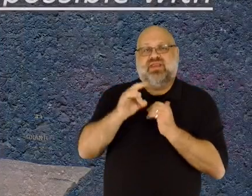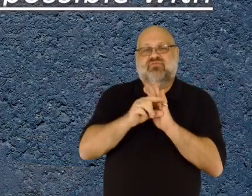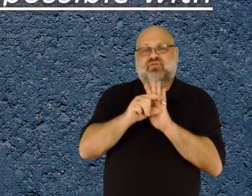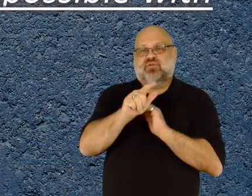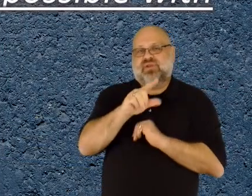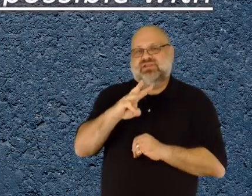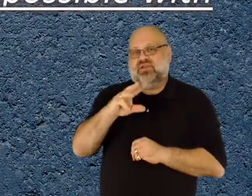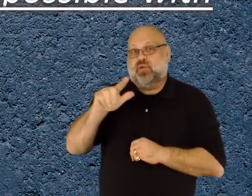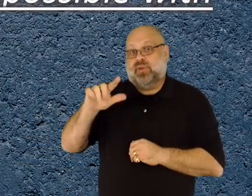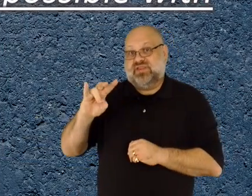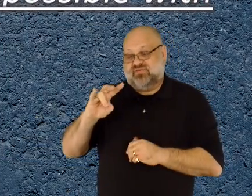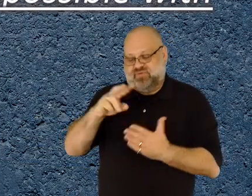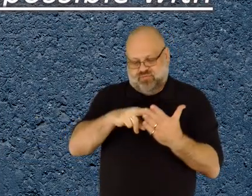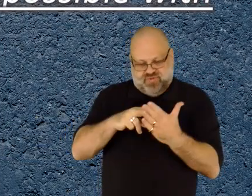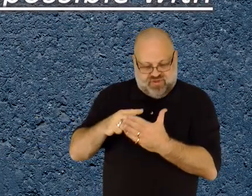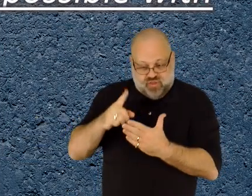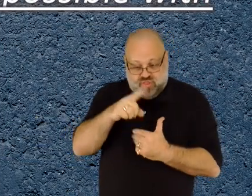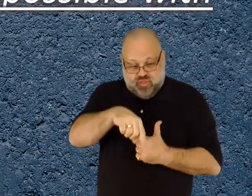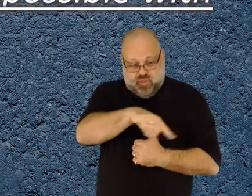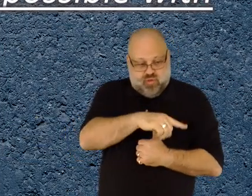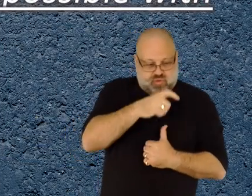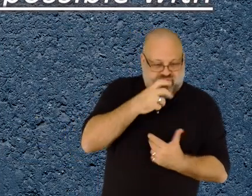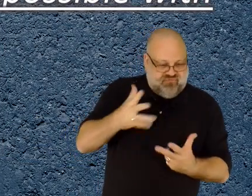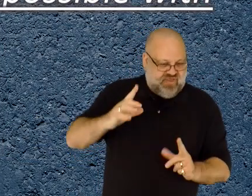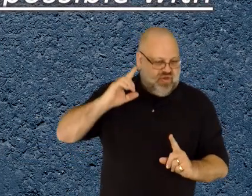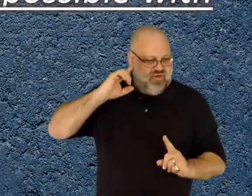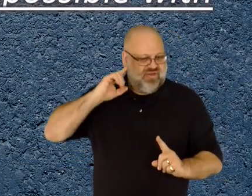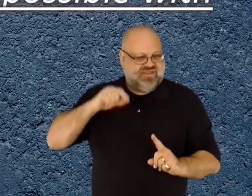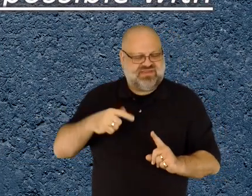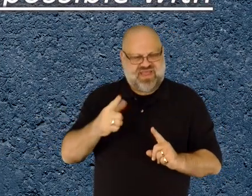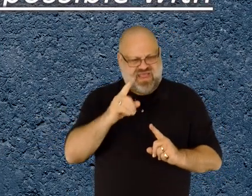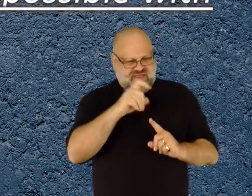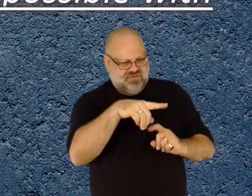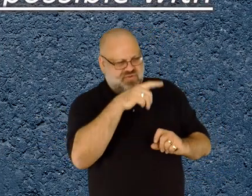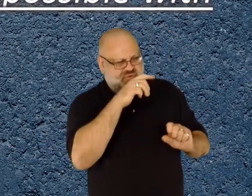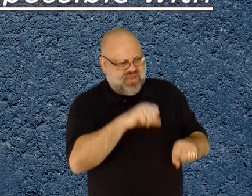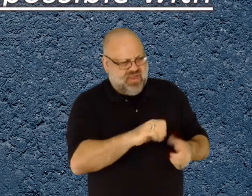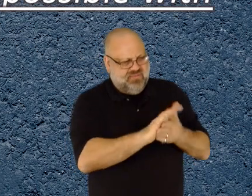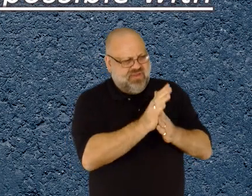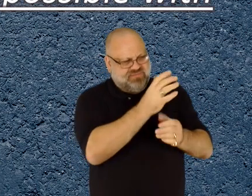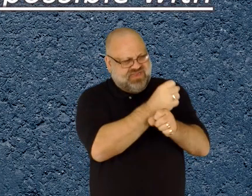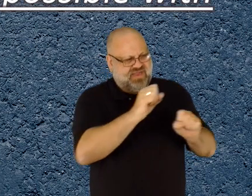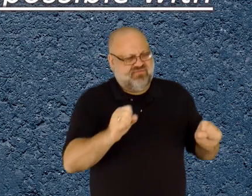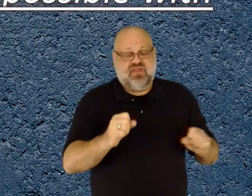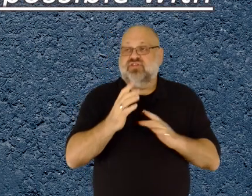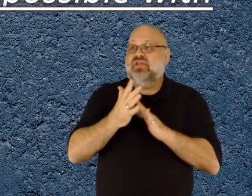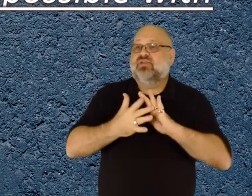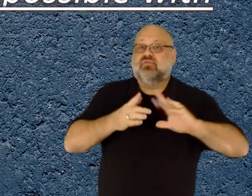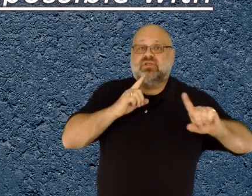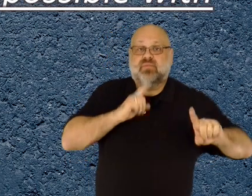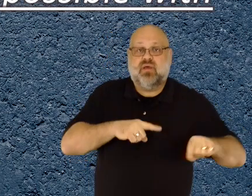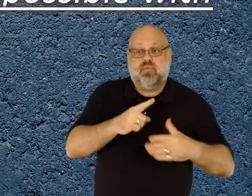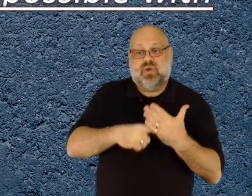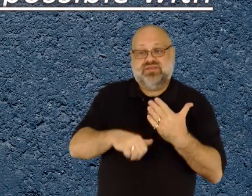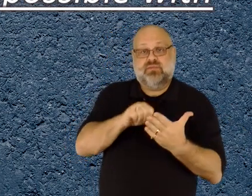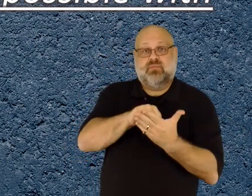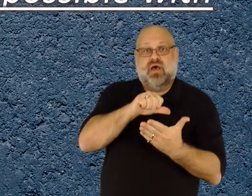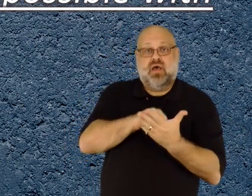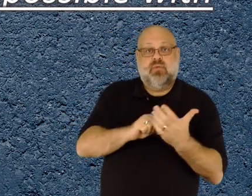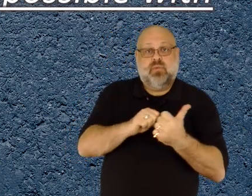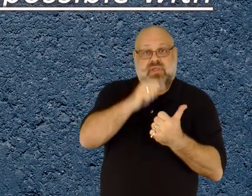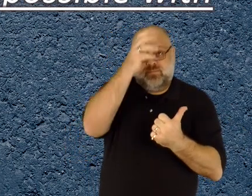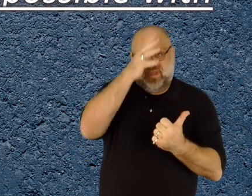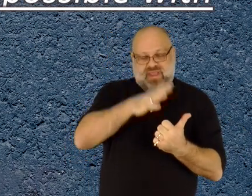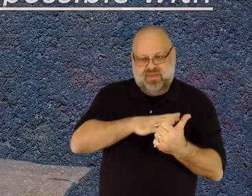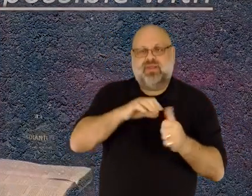read, "Those who heard this asked, 'Who then can be saved?' Jesus replied, 'What is impossible with man is